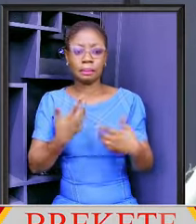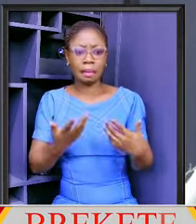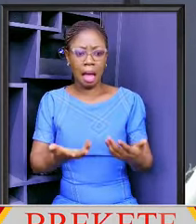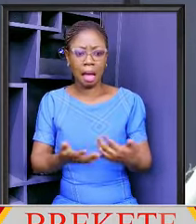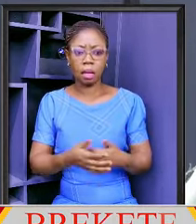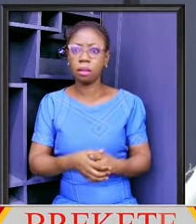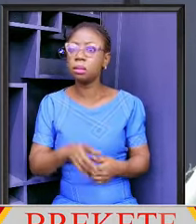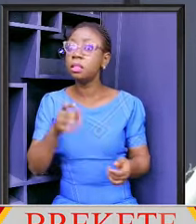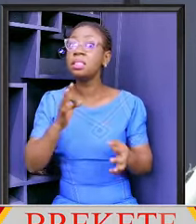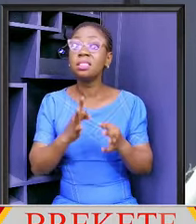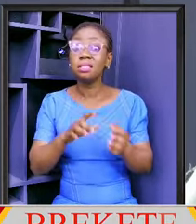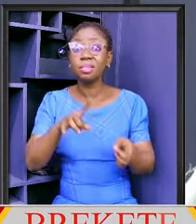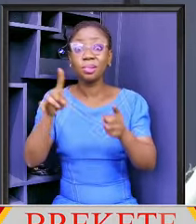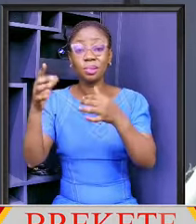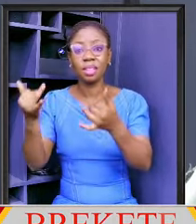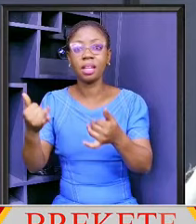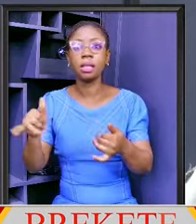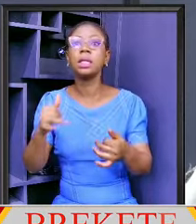now,